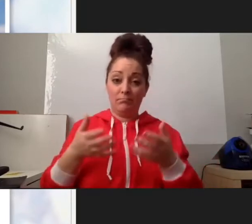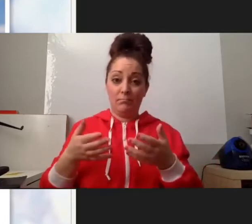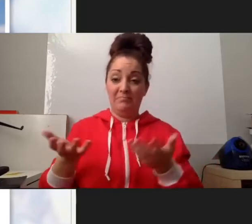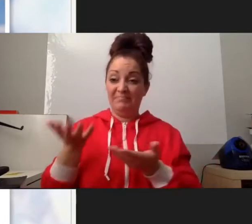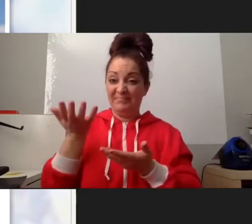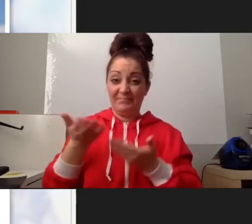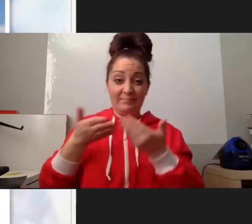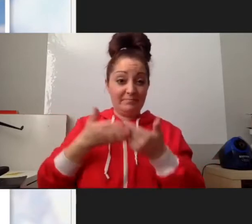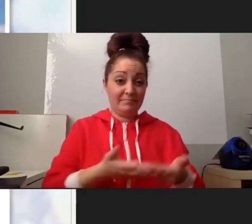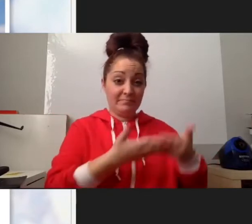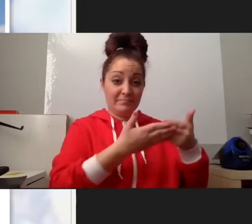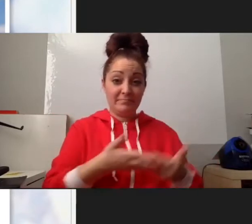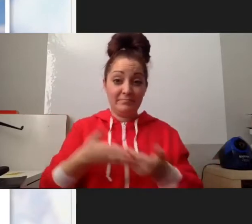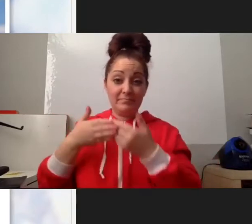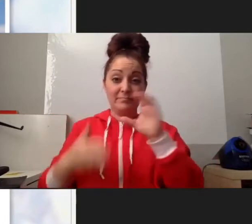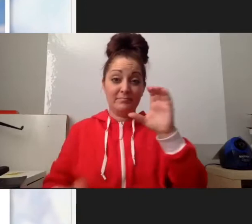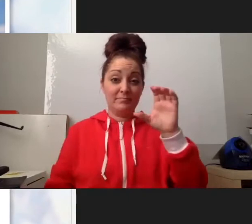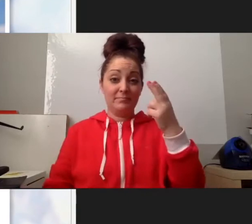open.